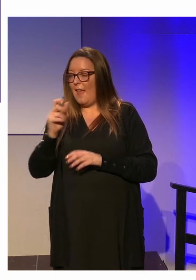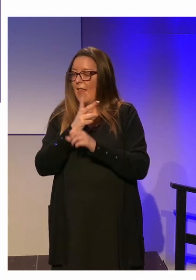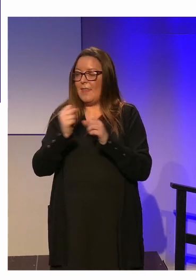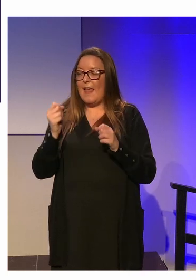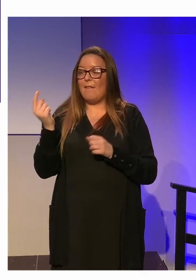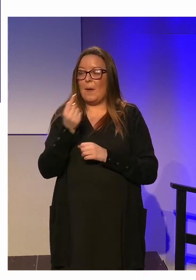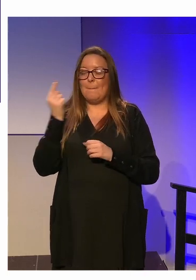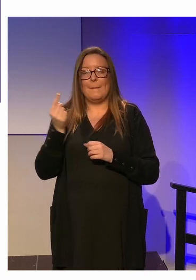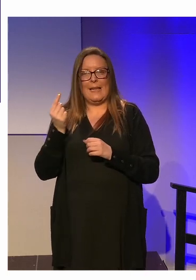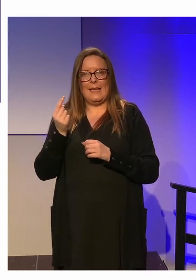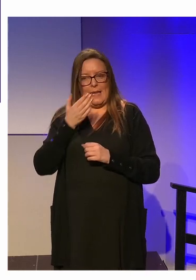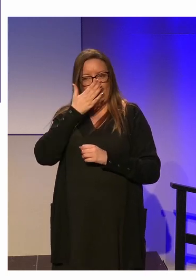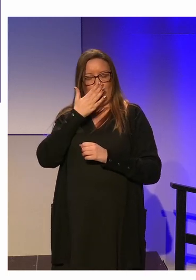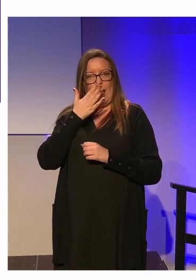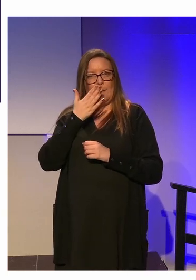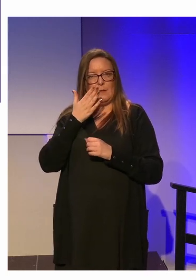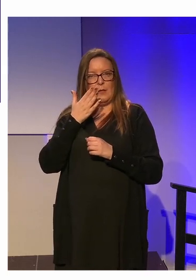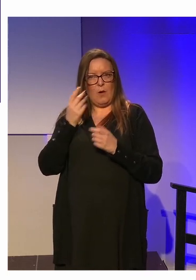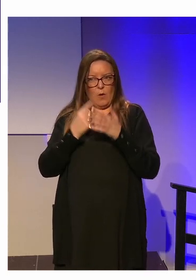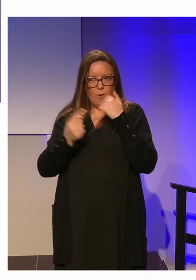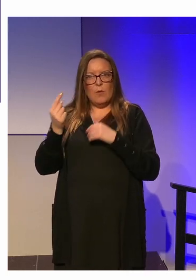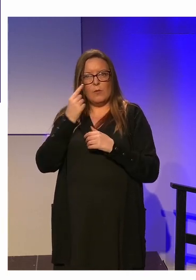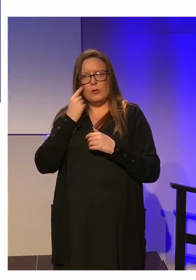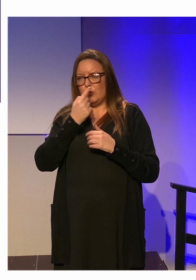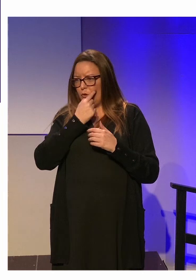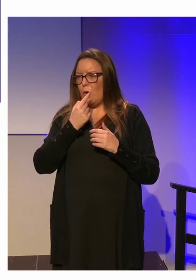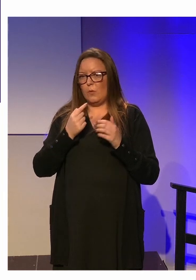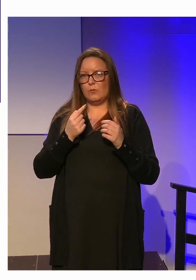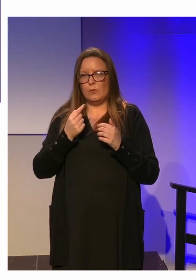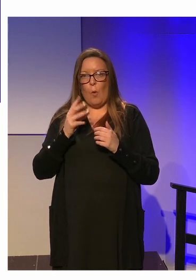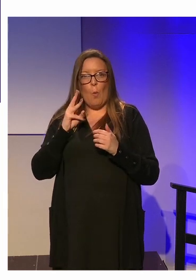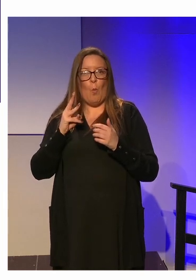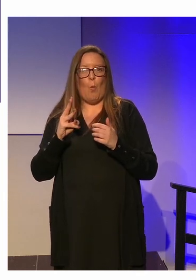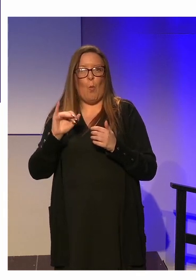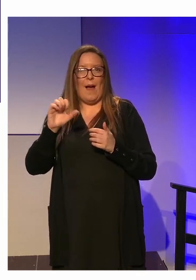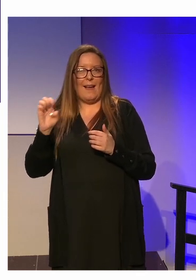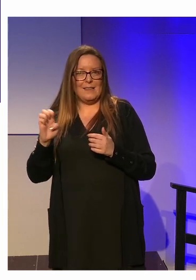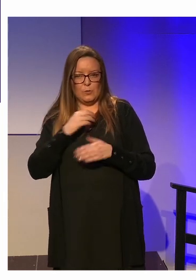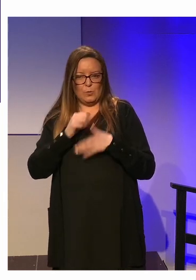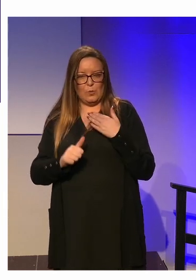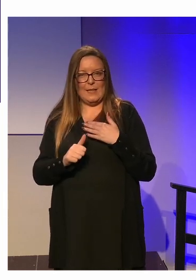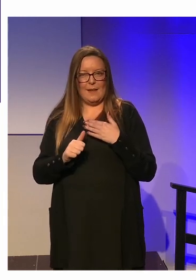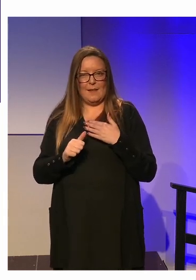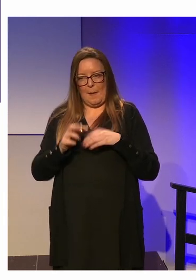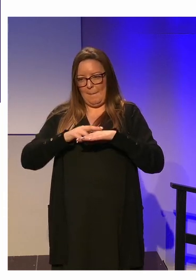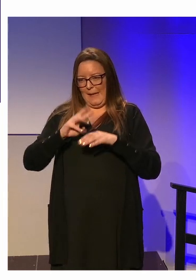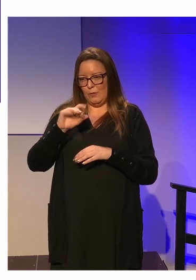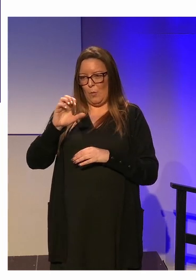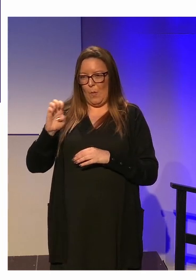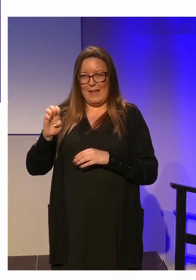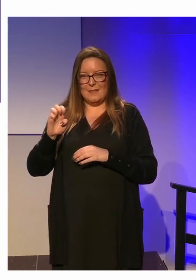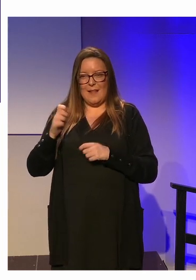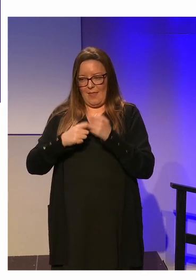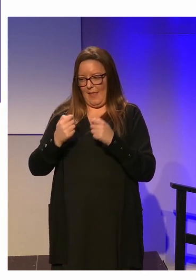only proves that you are wiser today than you were yesterday. So if we change these things, it's not, right, it is